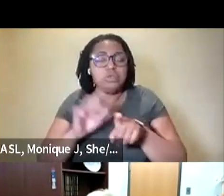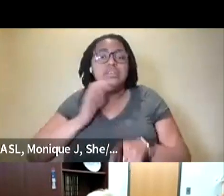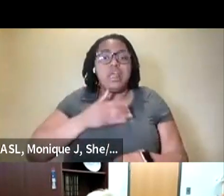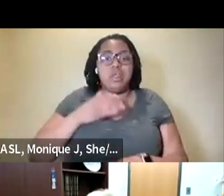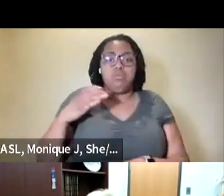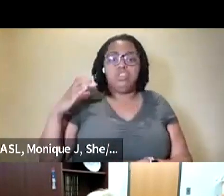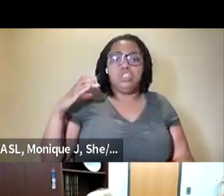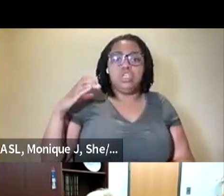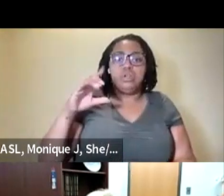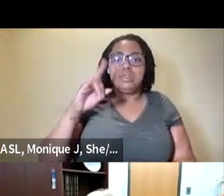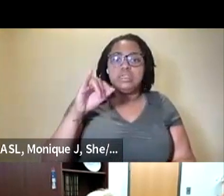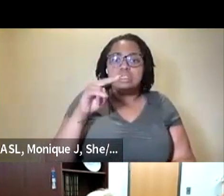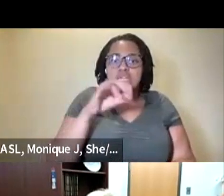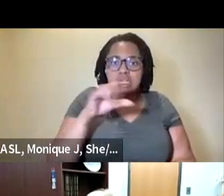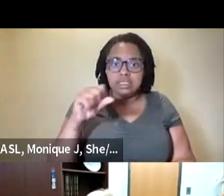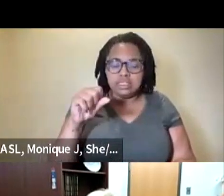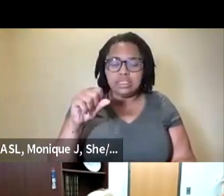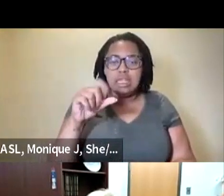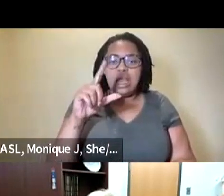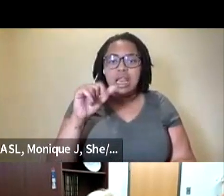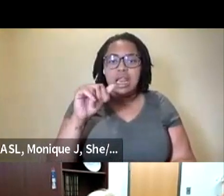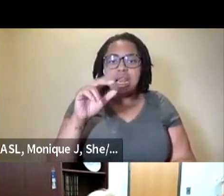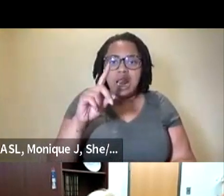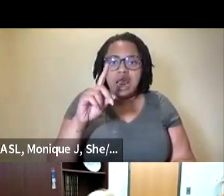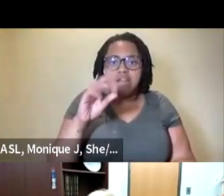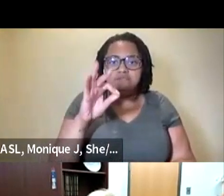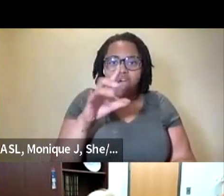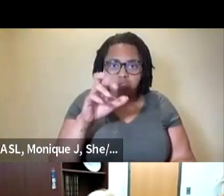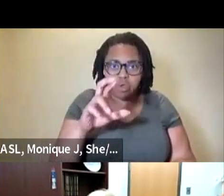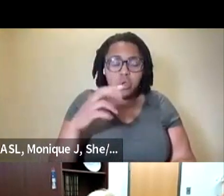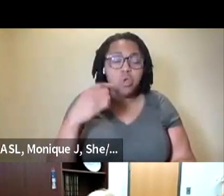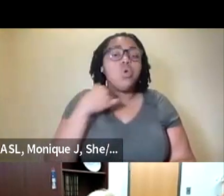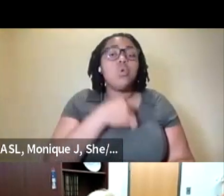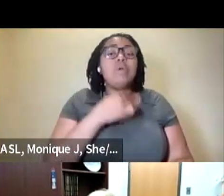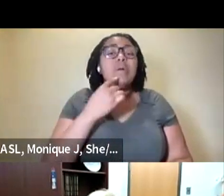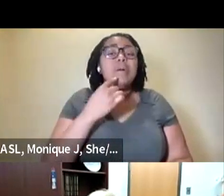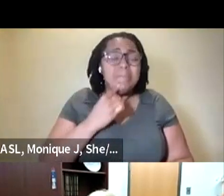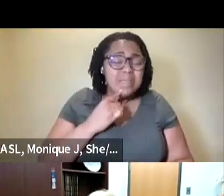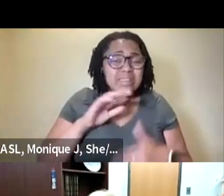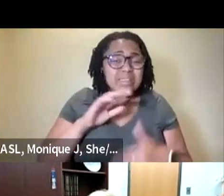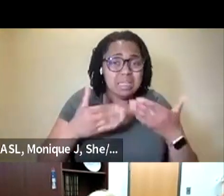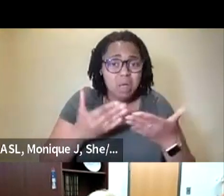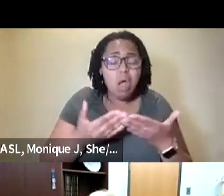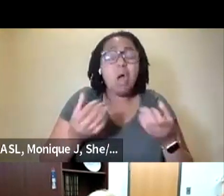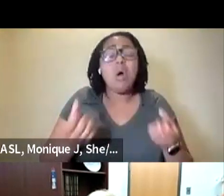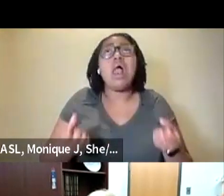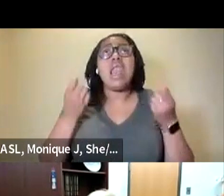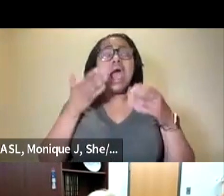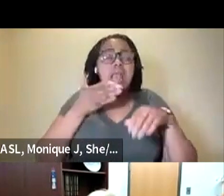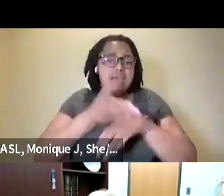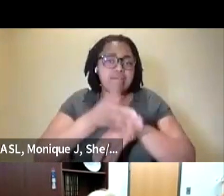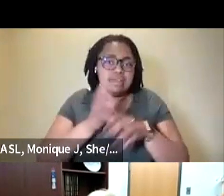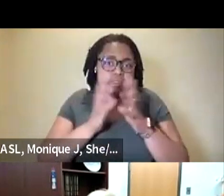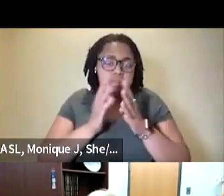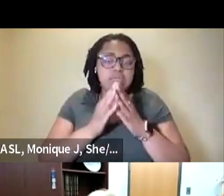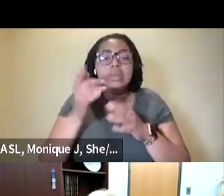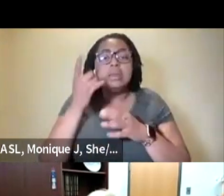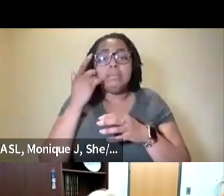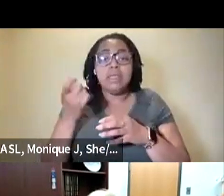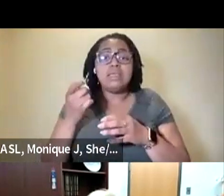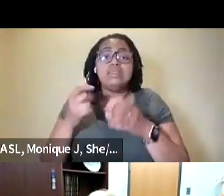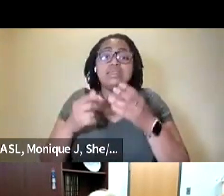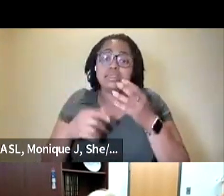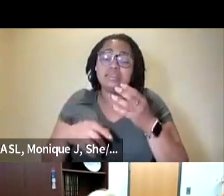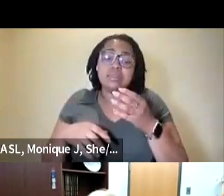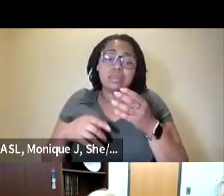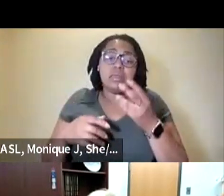Landfather. And we will miss everybody immensely after this meeting, because it is both of your